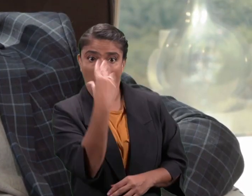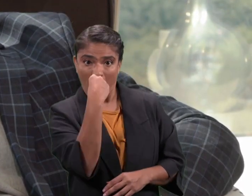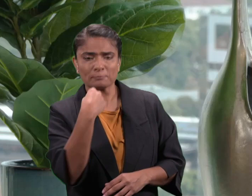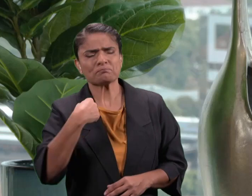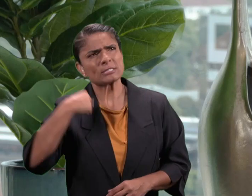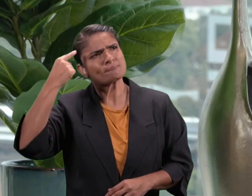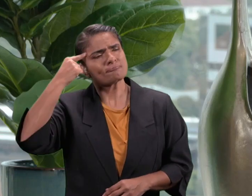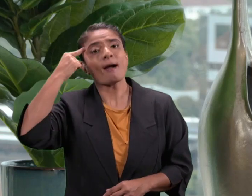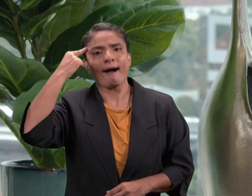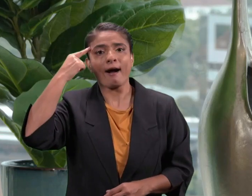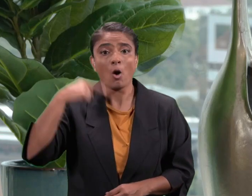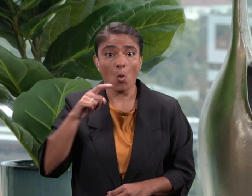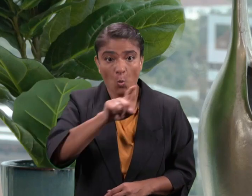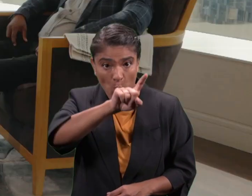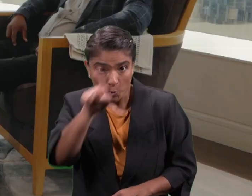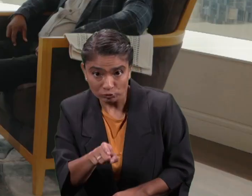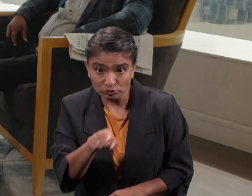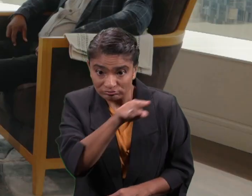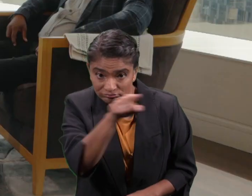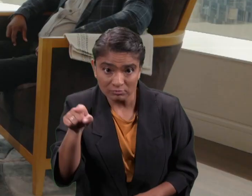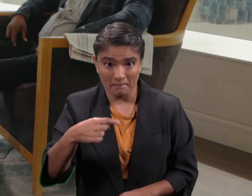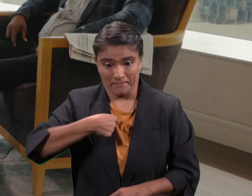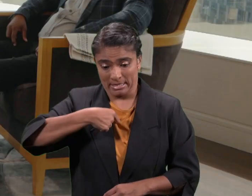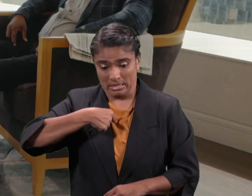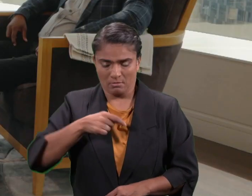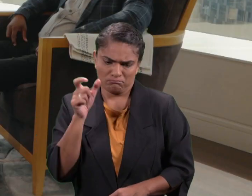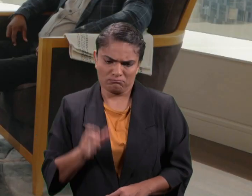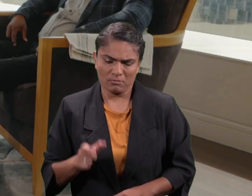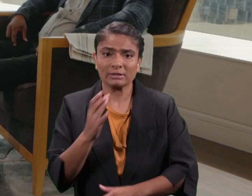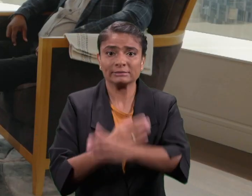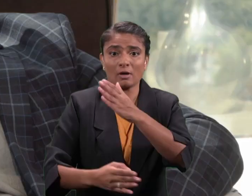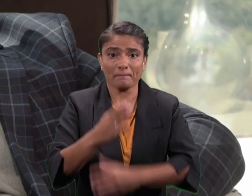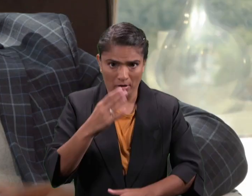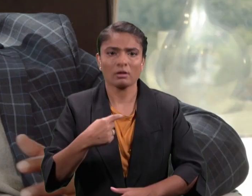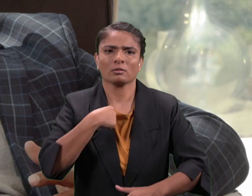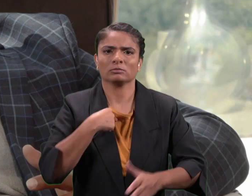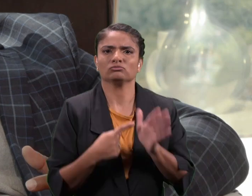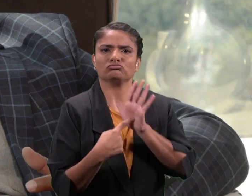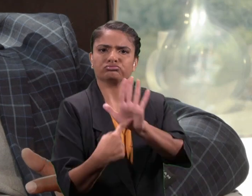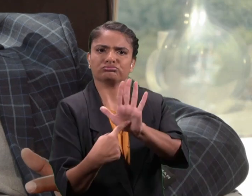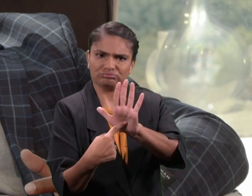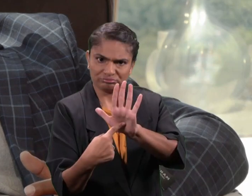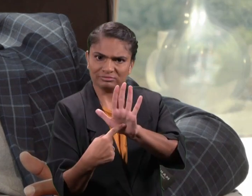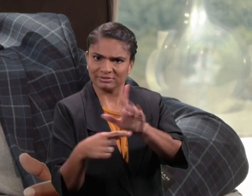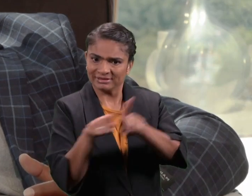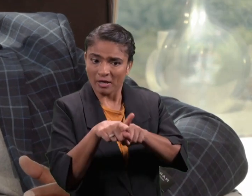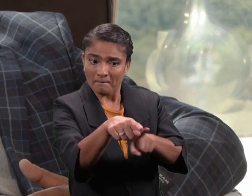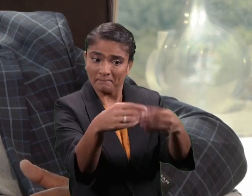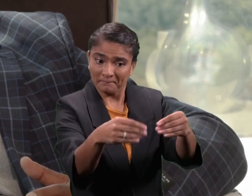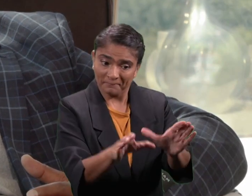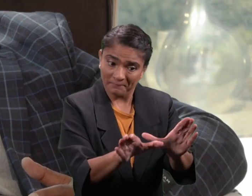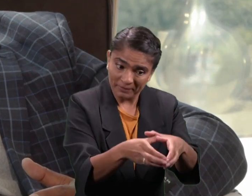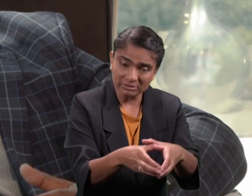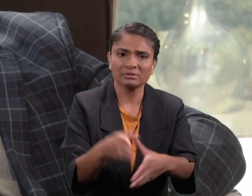it, I'm trying to pose some questions as if I'm with the person with the disability and